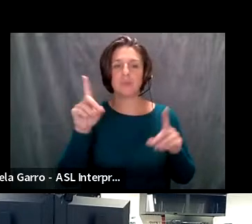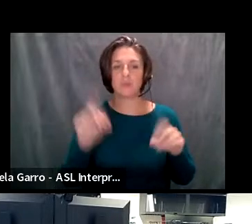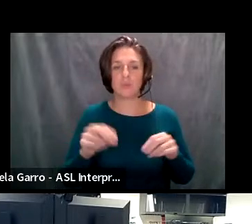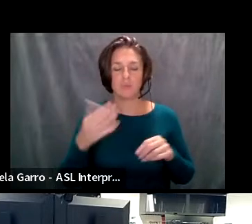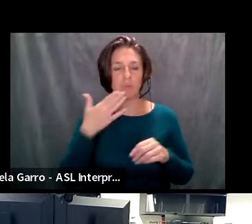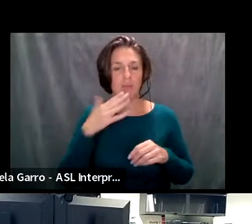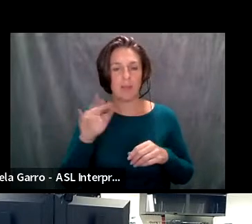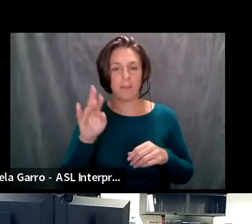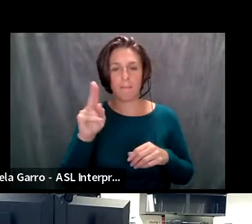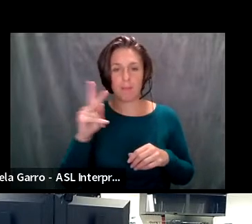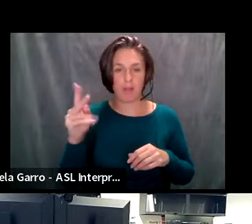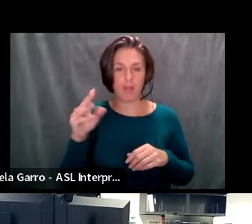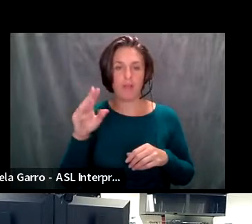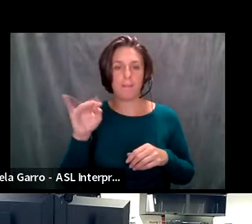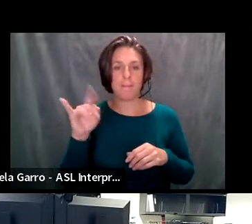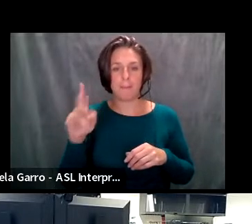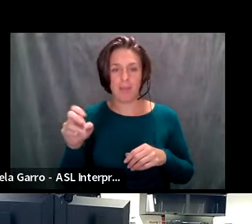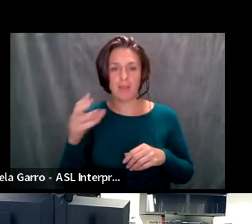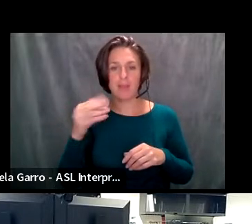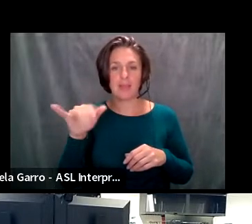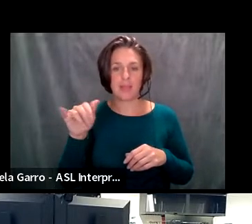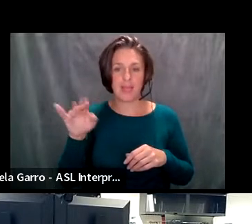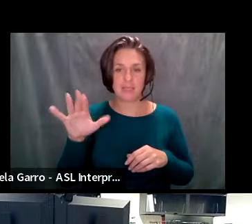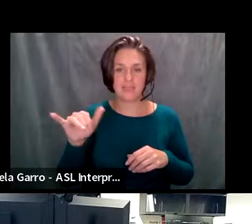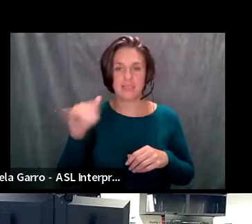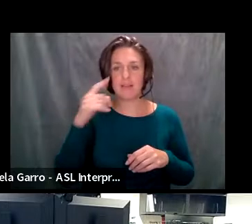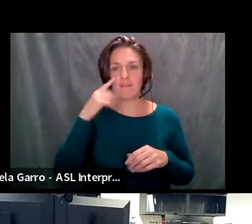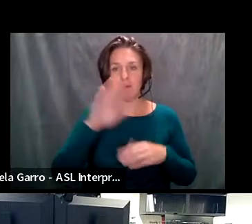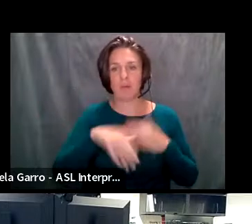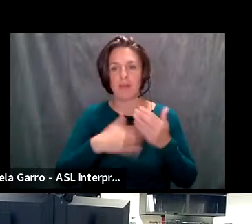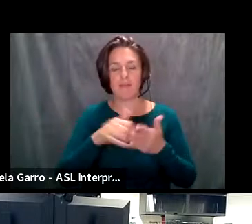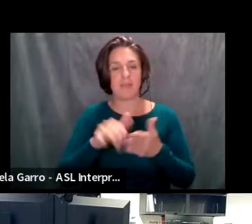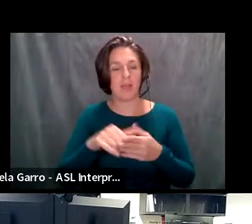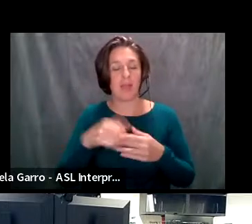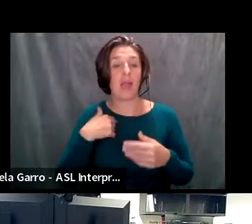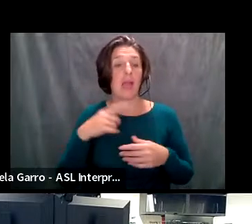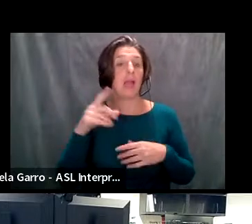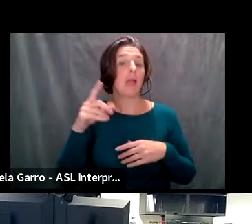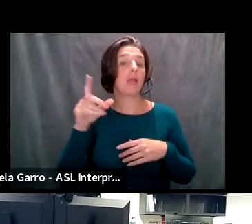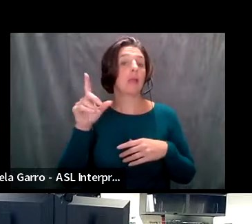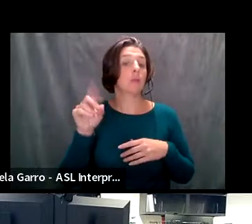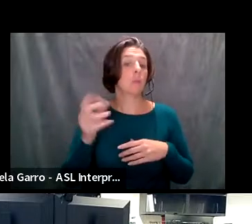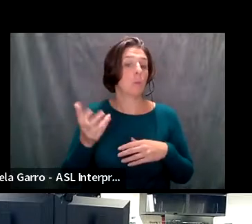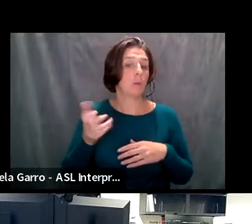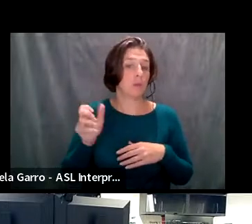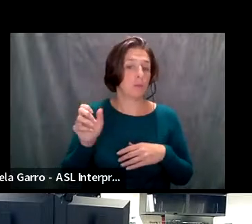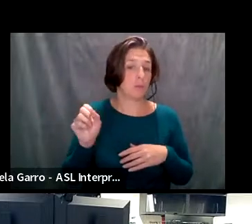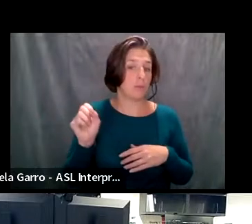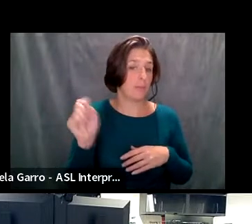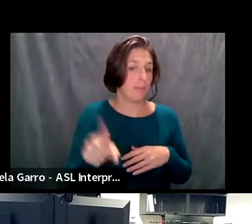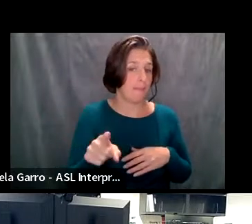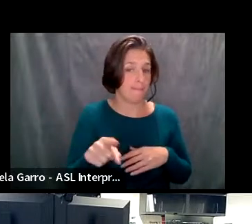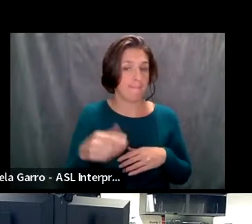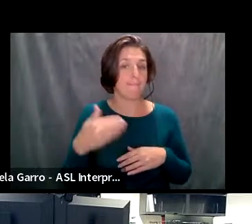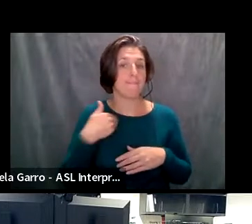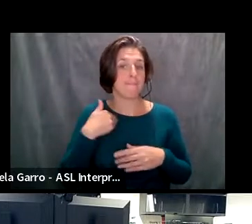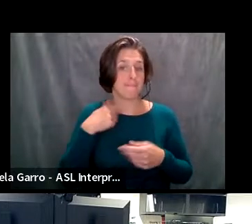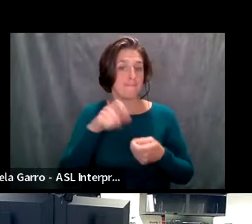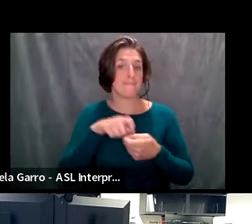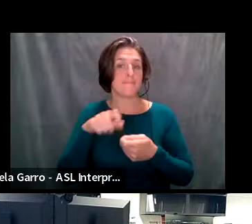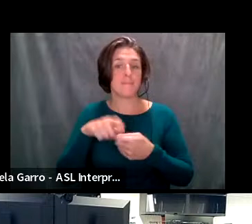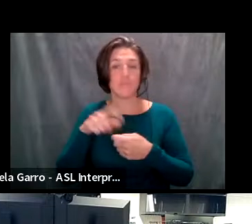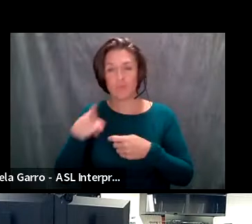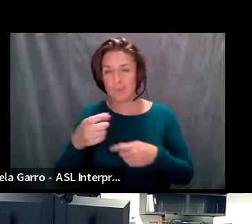Mark and Mike and Yancey for all that. I do want to ask, there was that detail, like you're giving